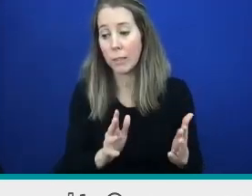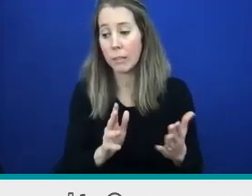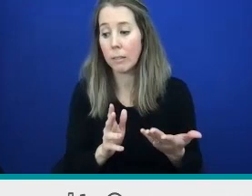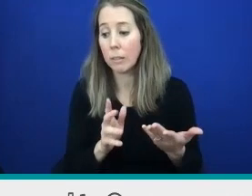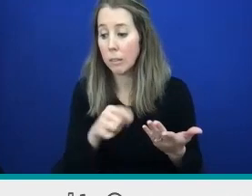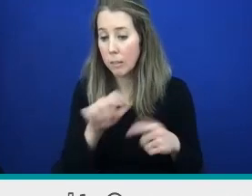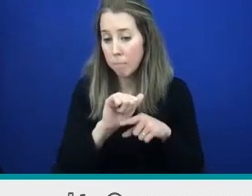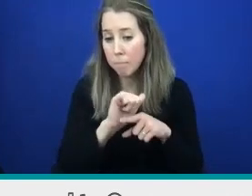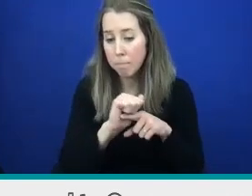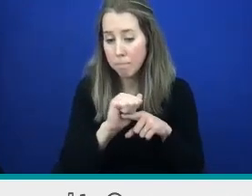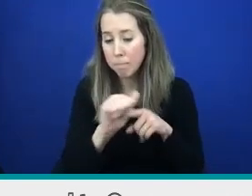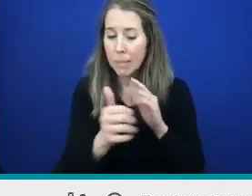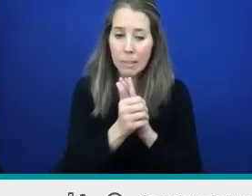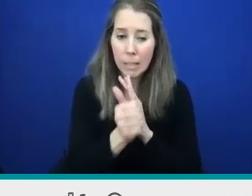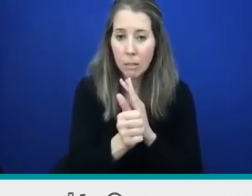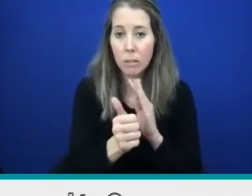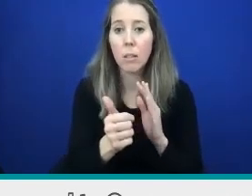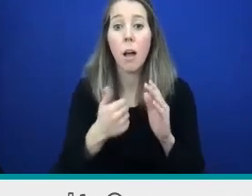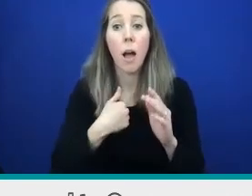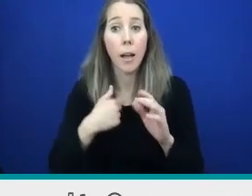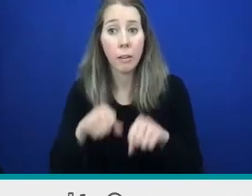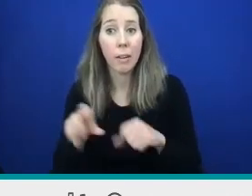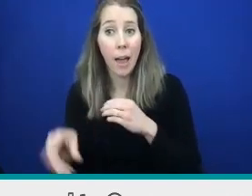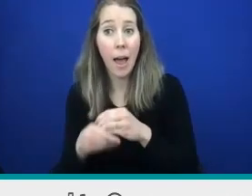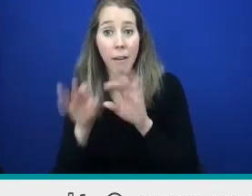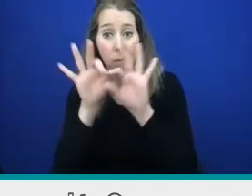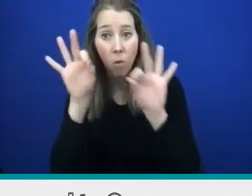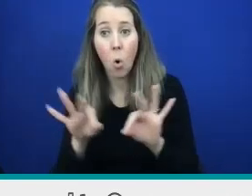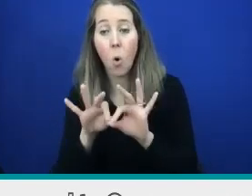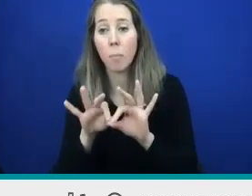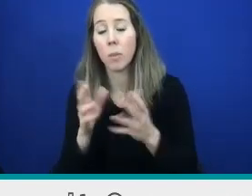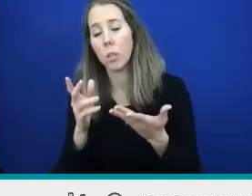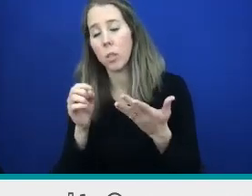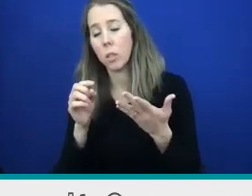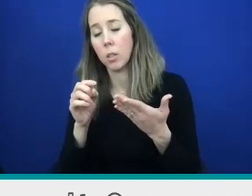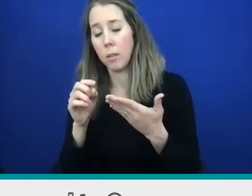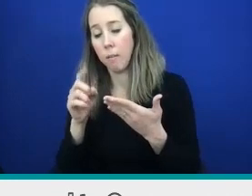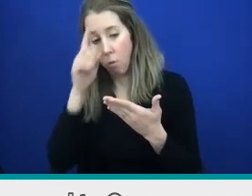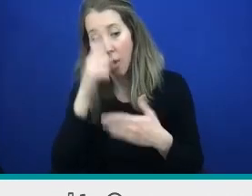they're practicing their skills, then I could have a form here that's filled out, or a